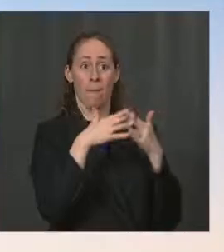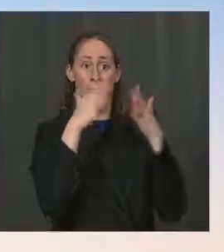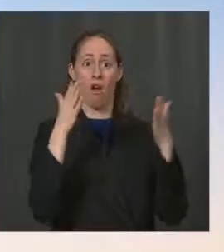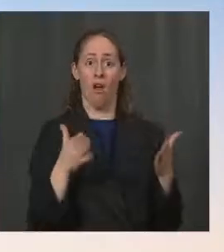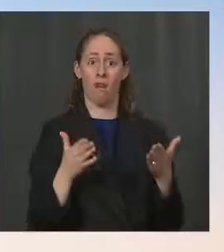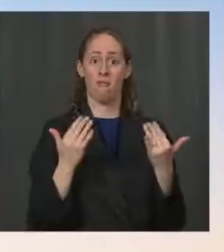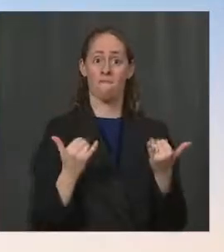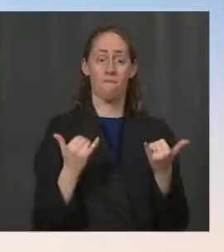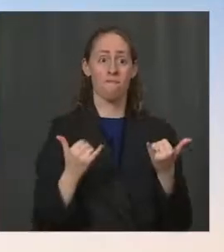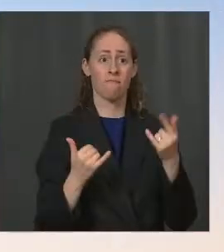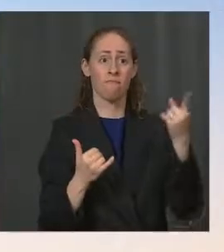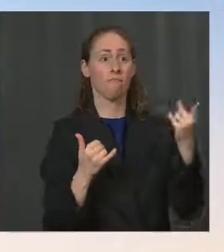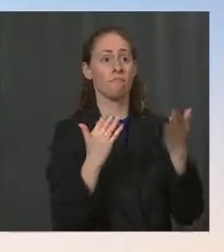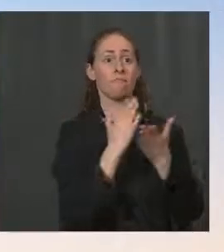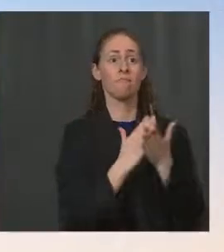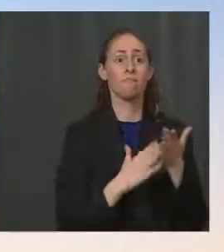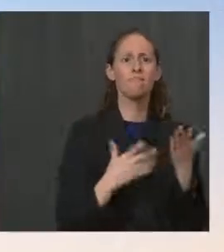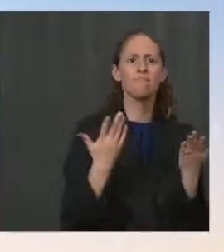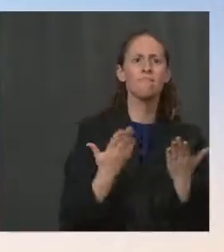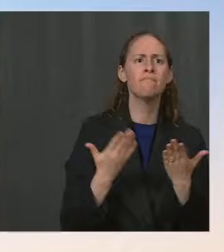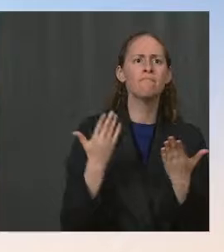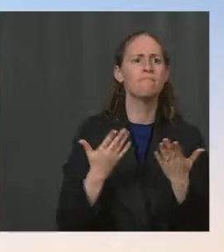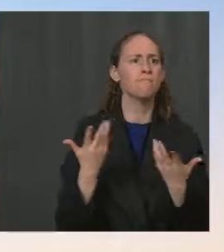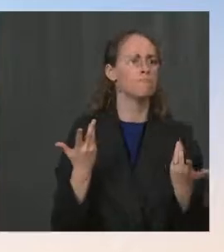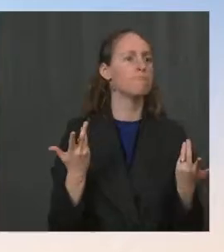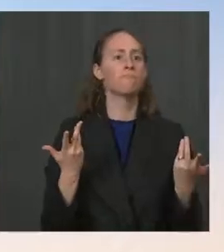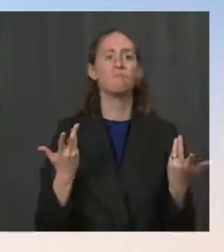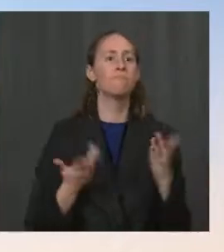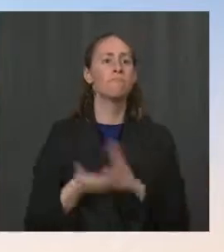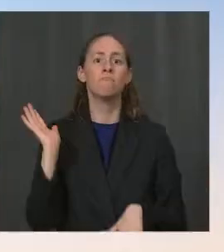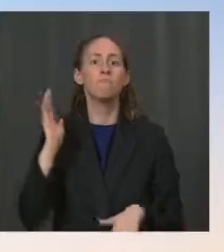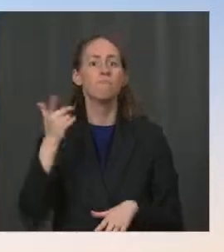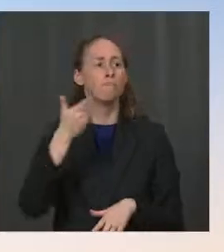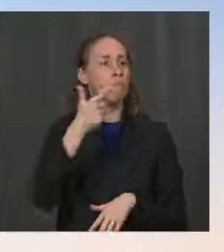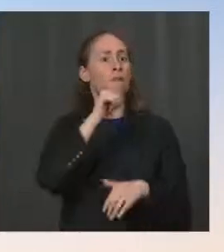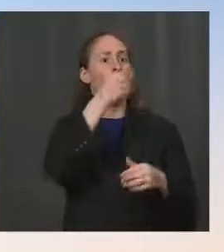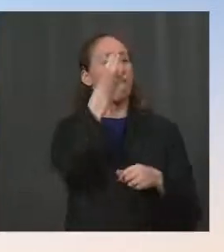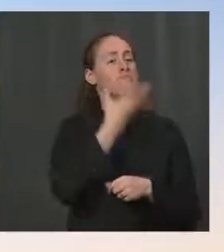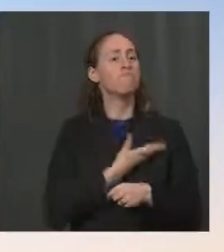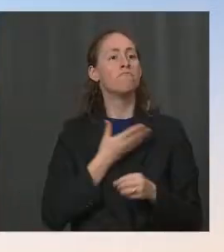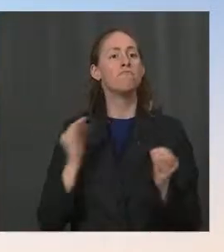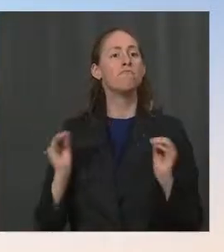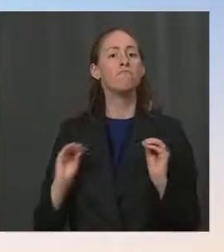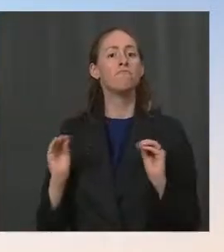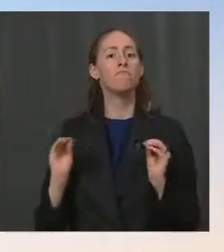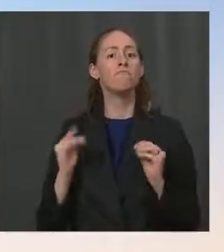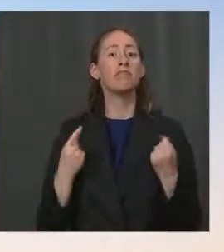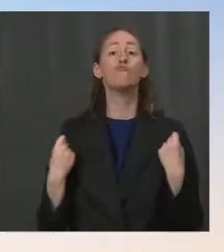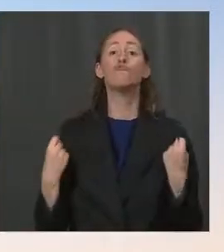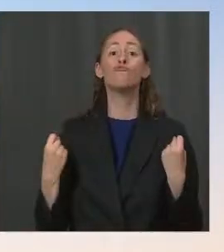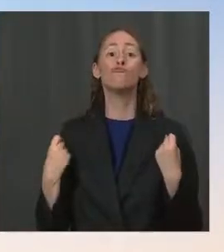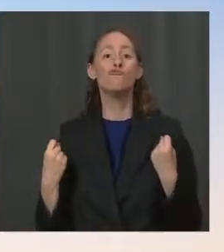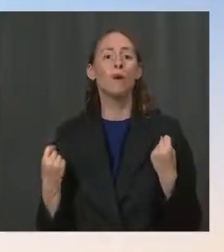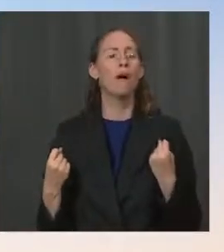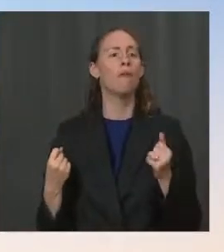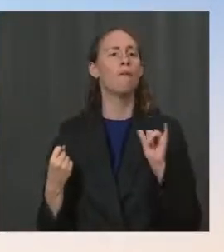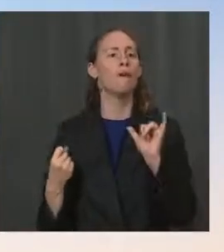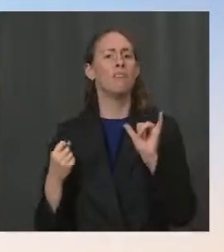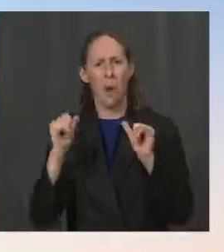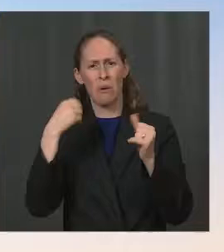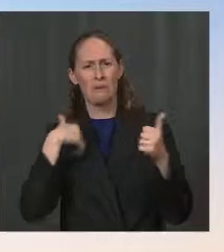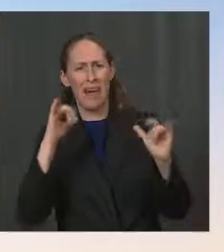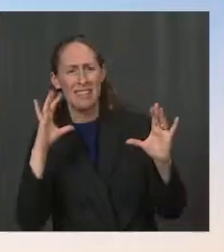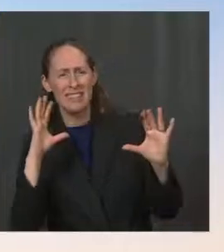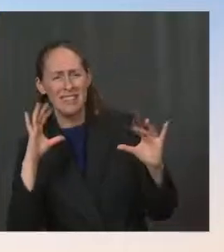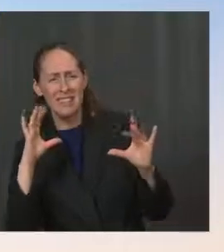without conveying that they have departed yet. So what we are doing is we are tracking and staying in contact with all of the American citizens we